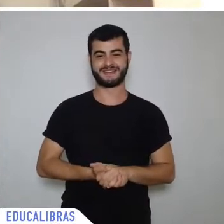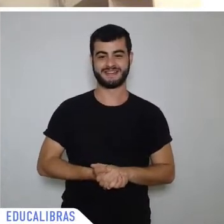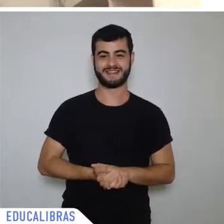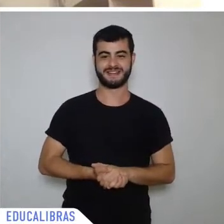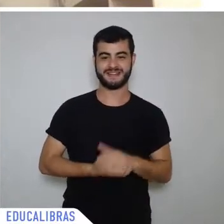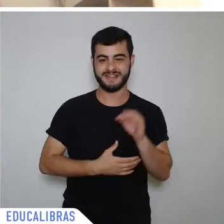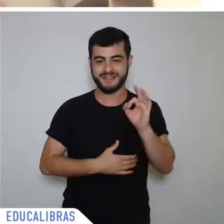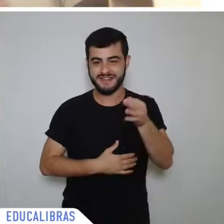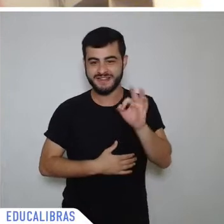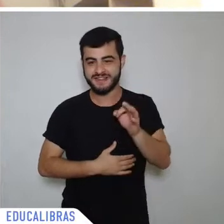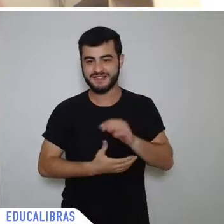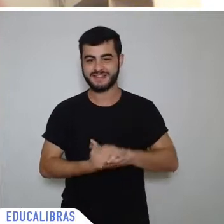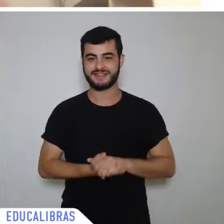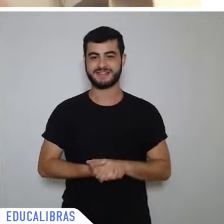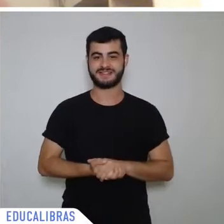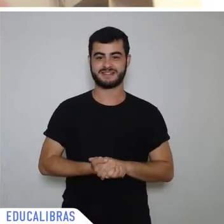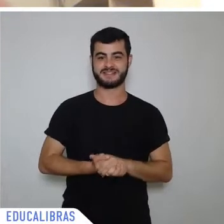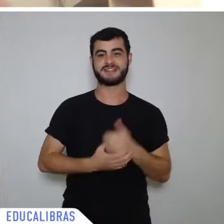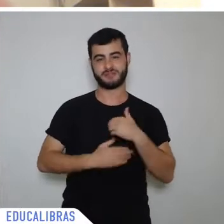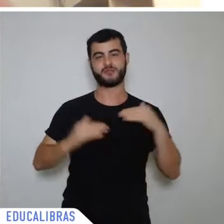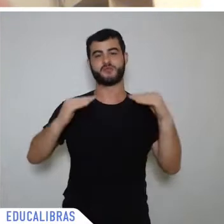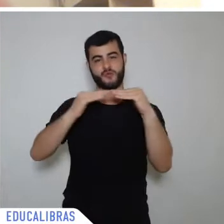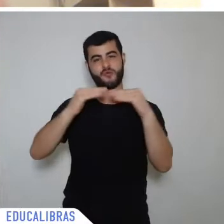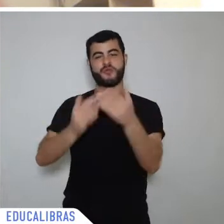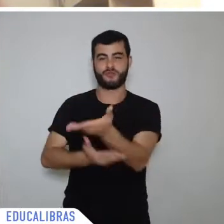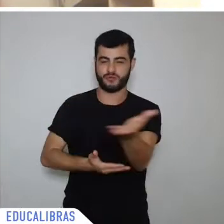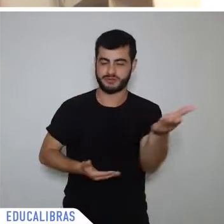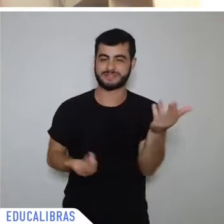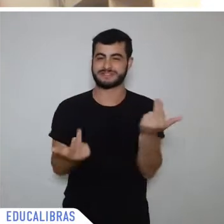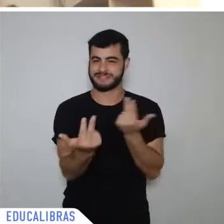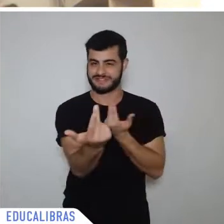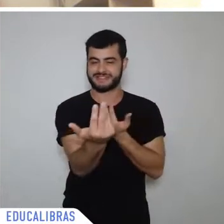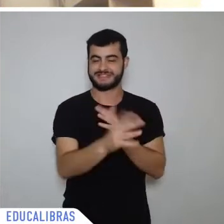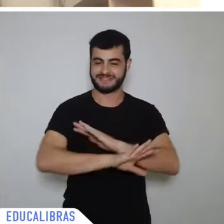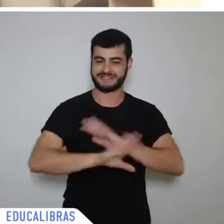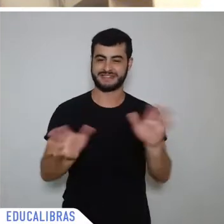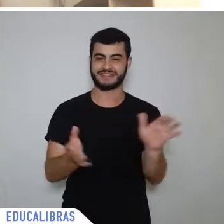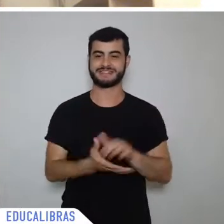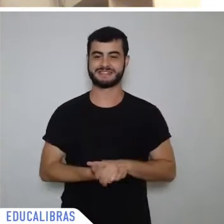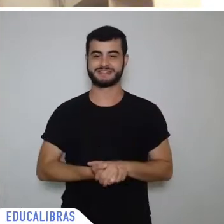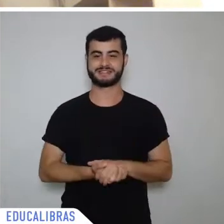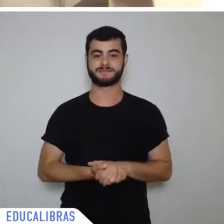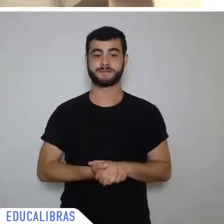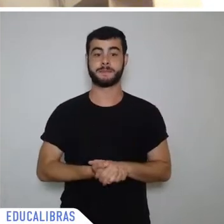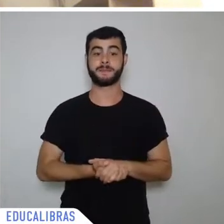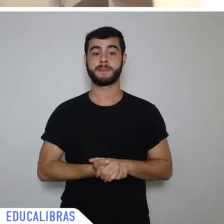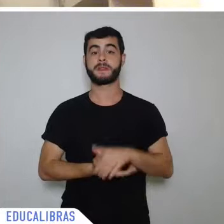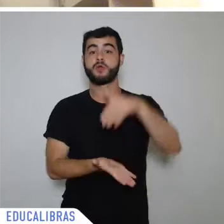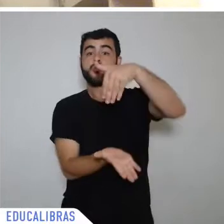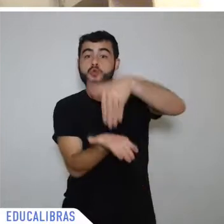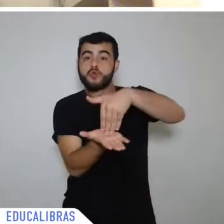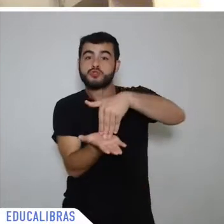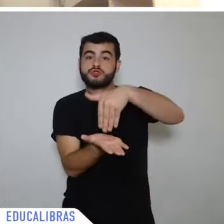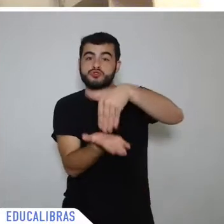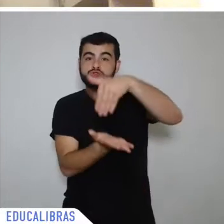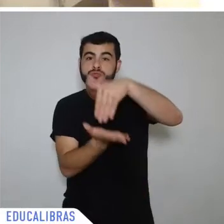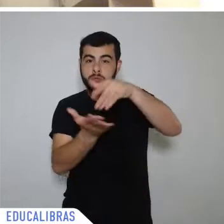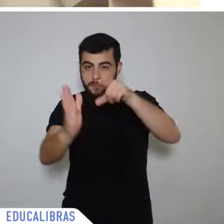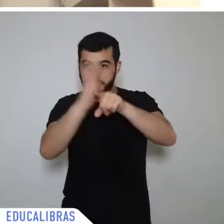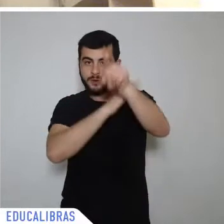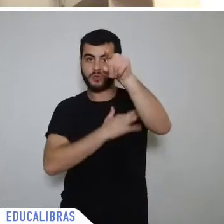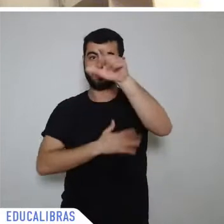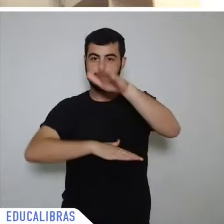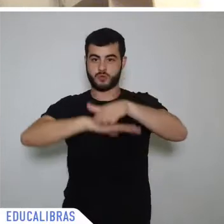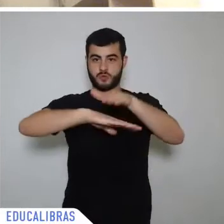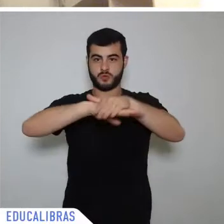Débora is always, we're always supporting what our friends have said here. So, Bruna, I have a last